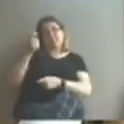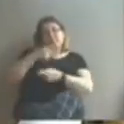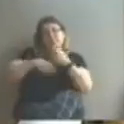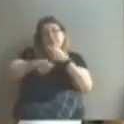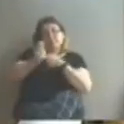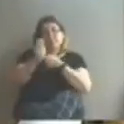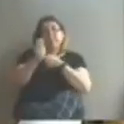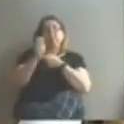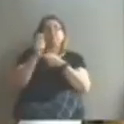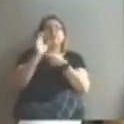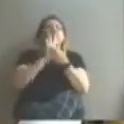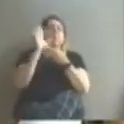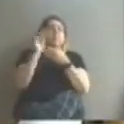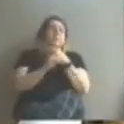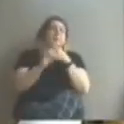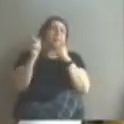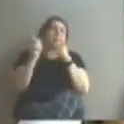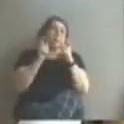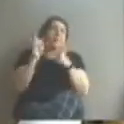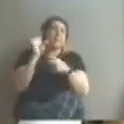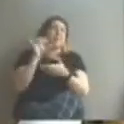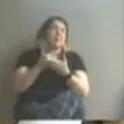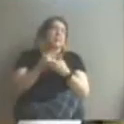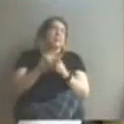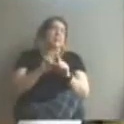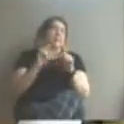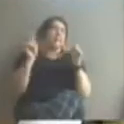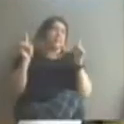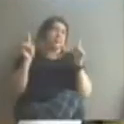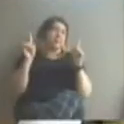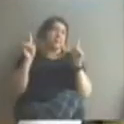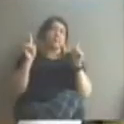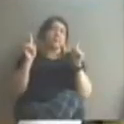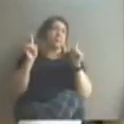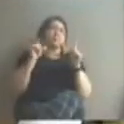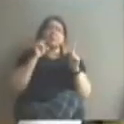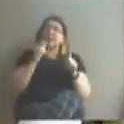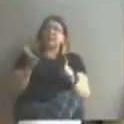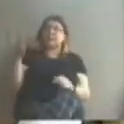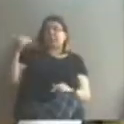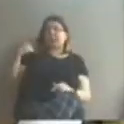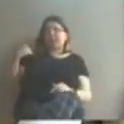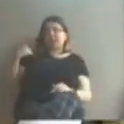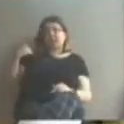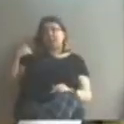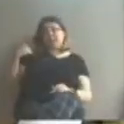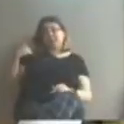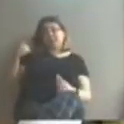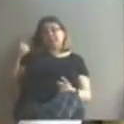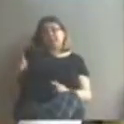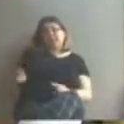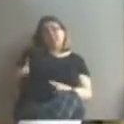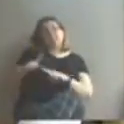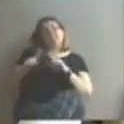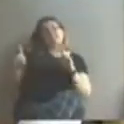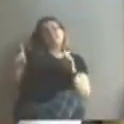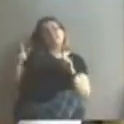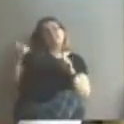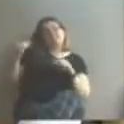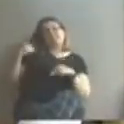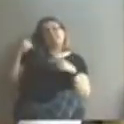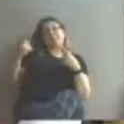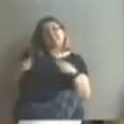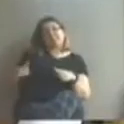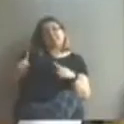of curriculum management. That would be different. That is not a past piece, but because the past piece also included